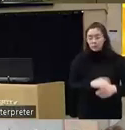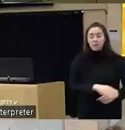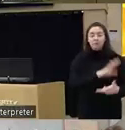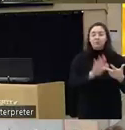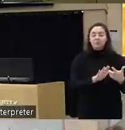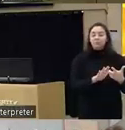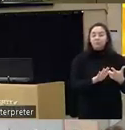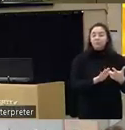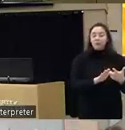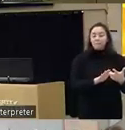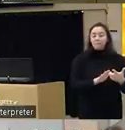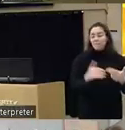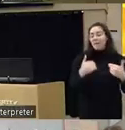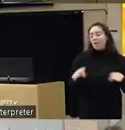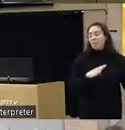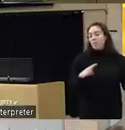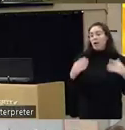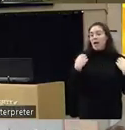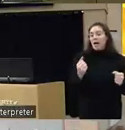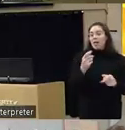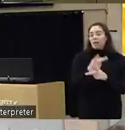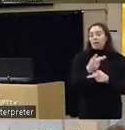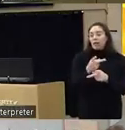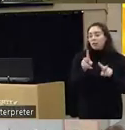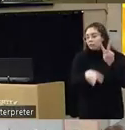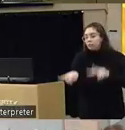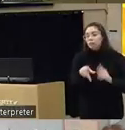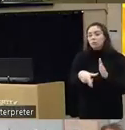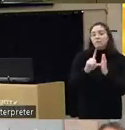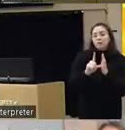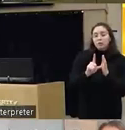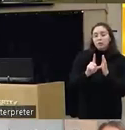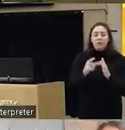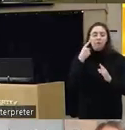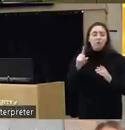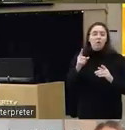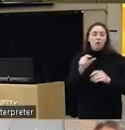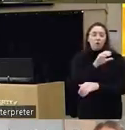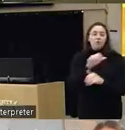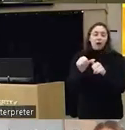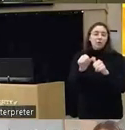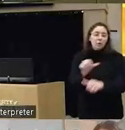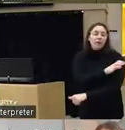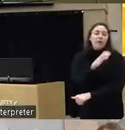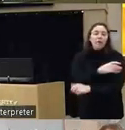also have the behavioral healthcare manager reviewing a case list with primary care and ongoing clinical care